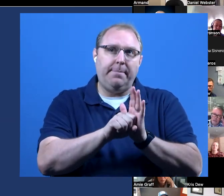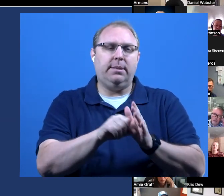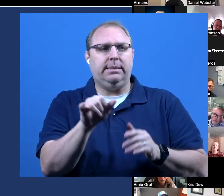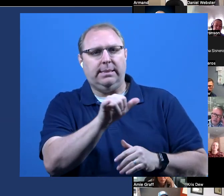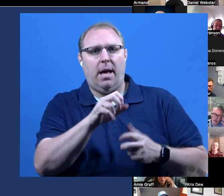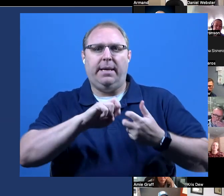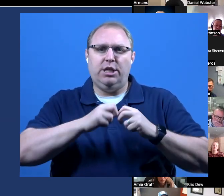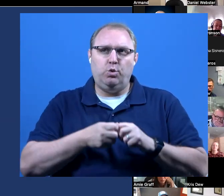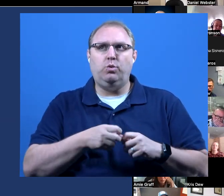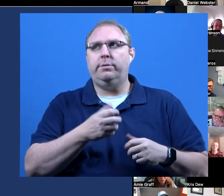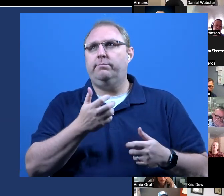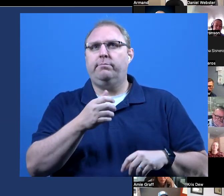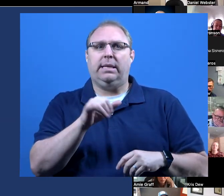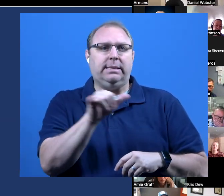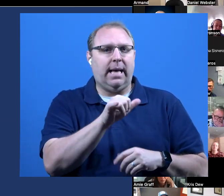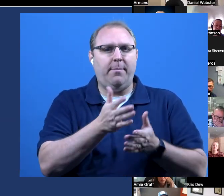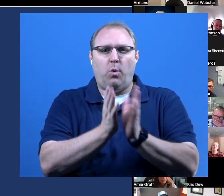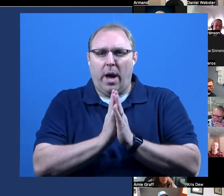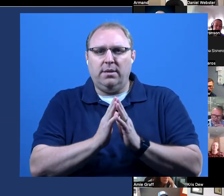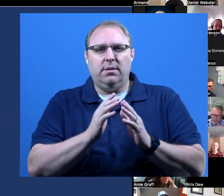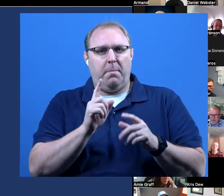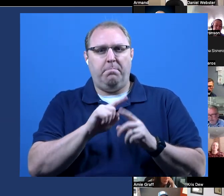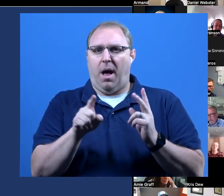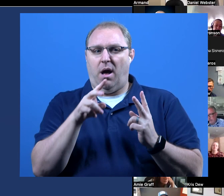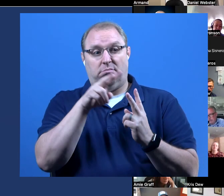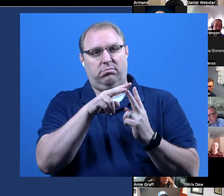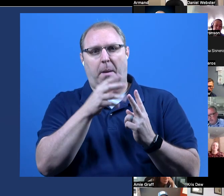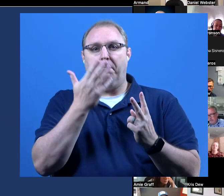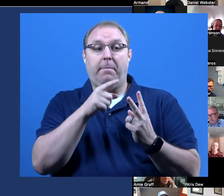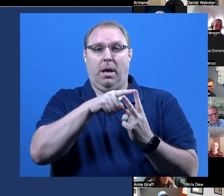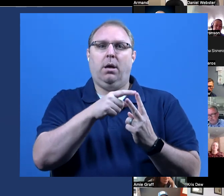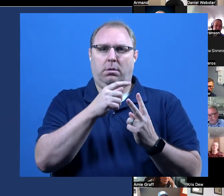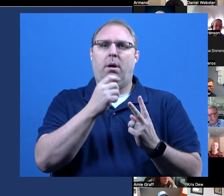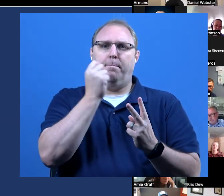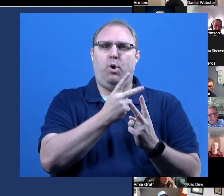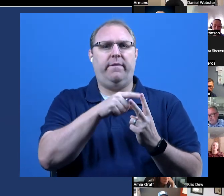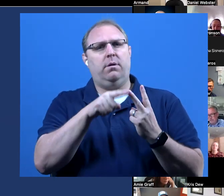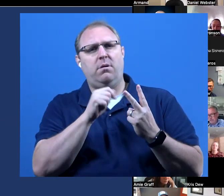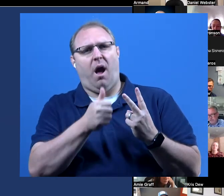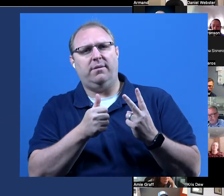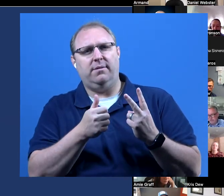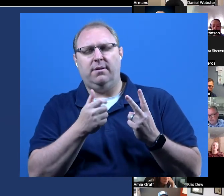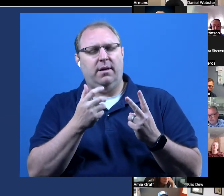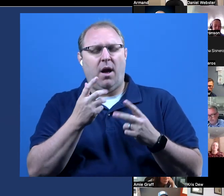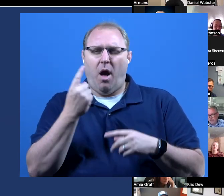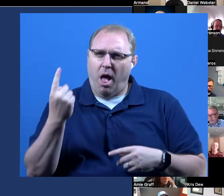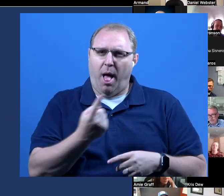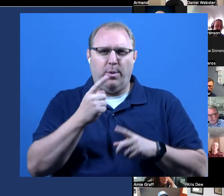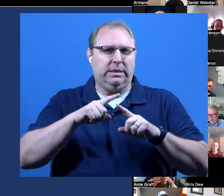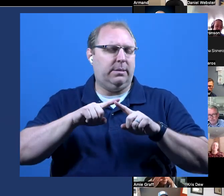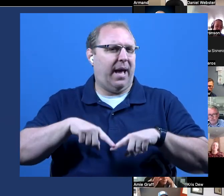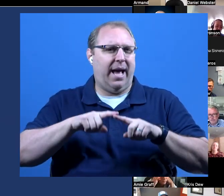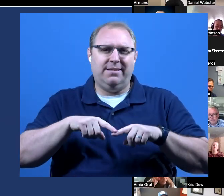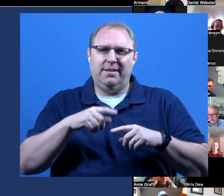them early on in the process so that they can help you make sure that these things happen properly. Okay, two